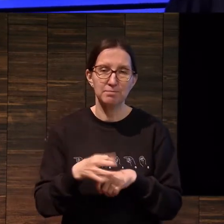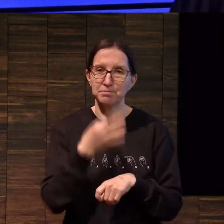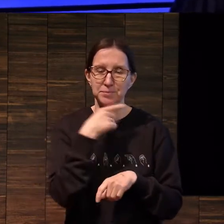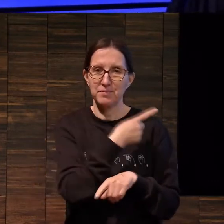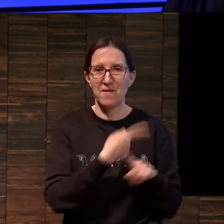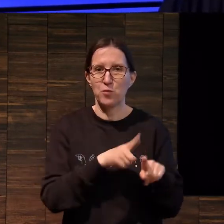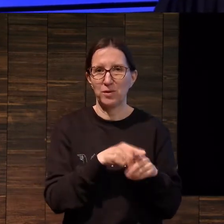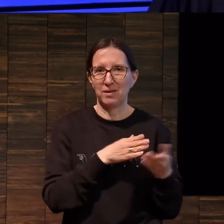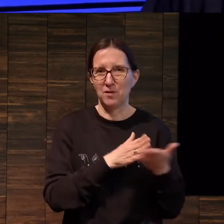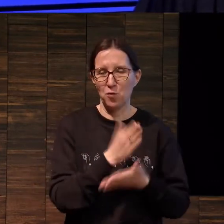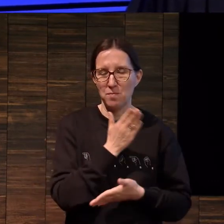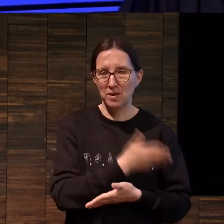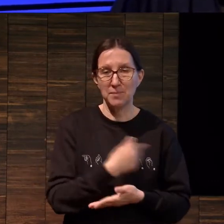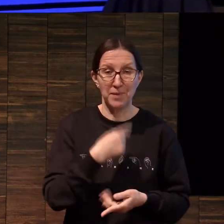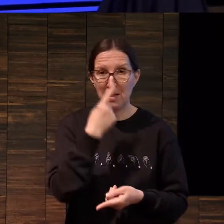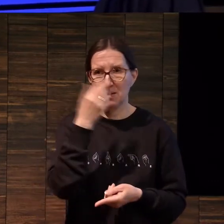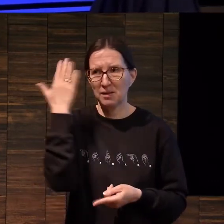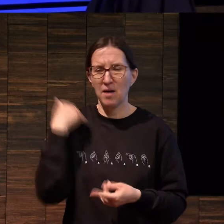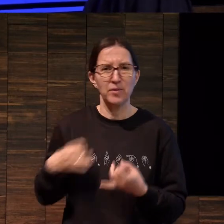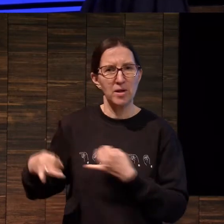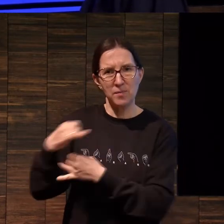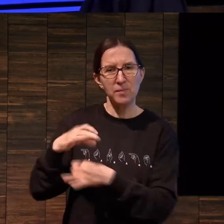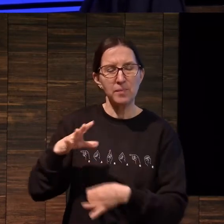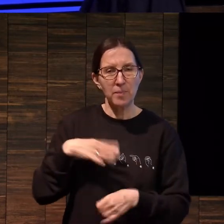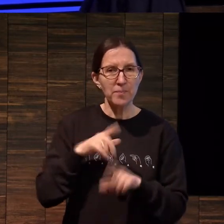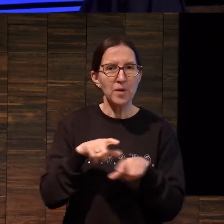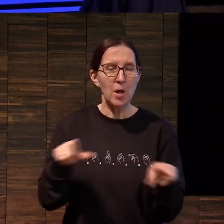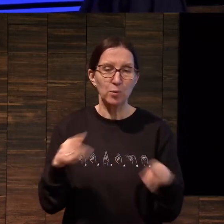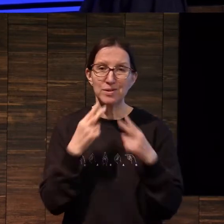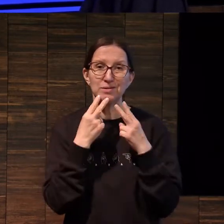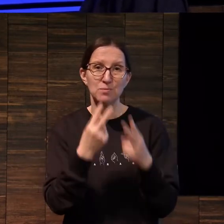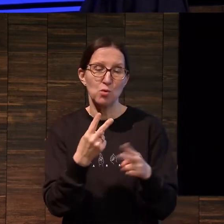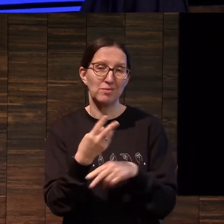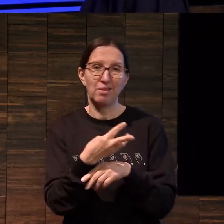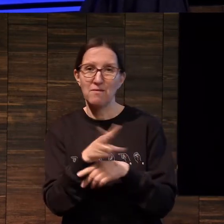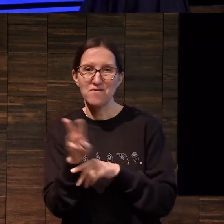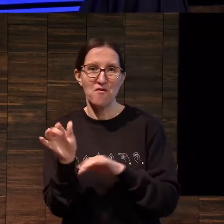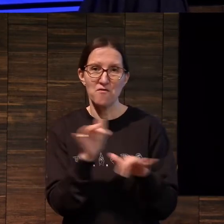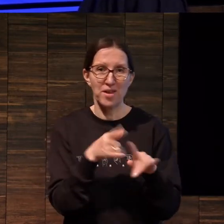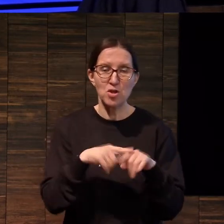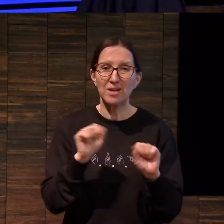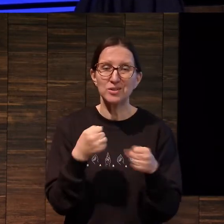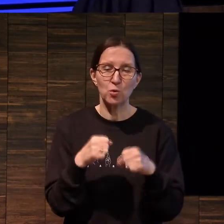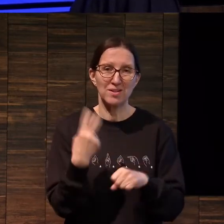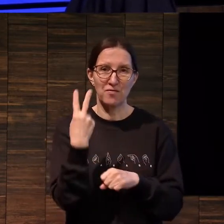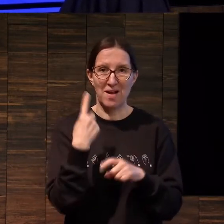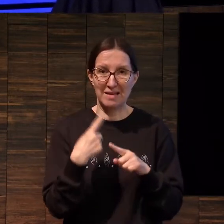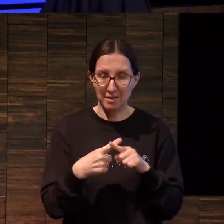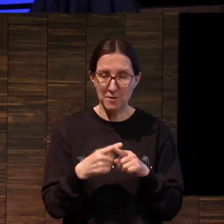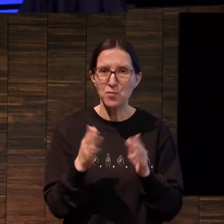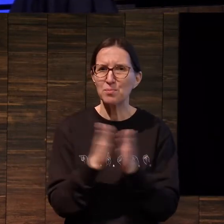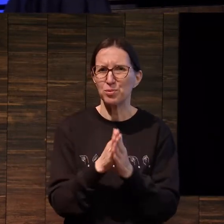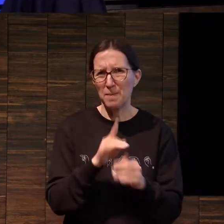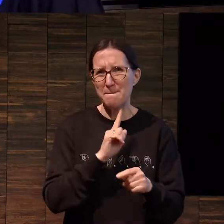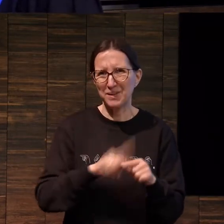We need alternative text too. This is the format I love. We have recently discussed it with someone that people